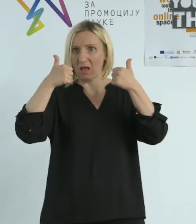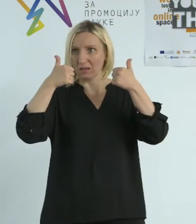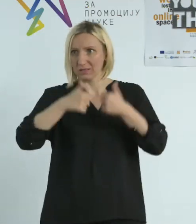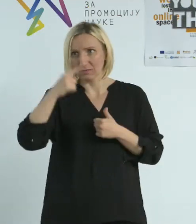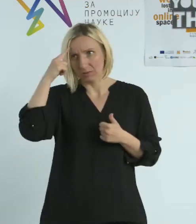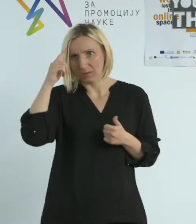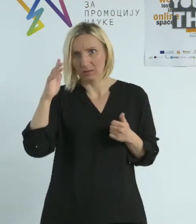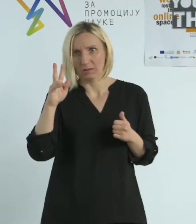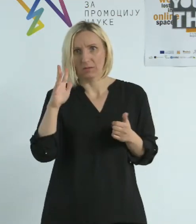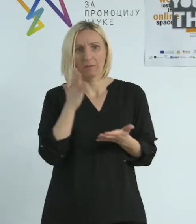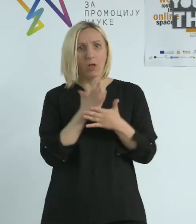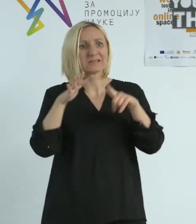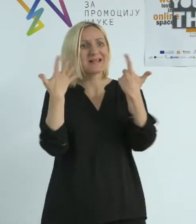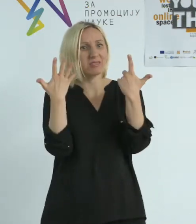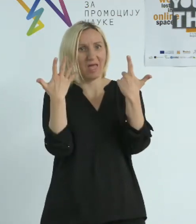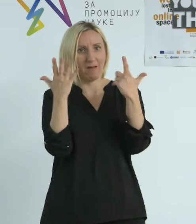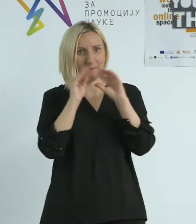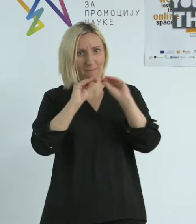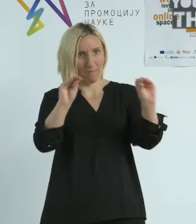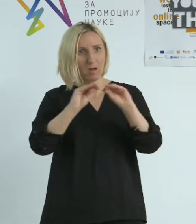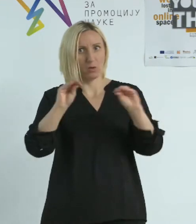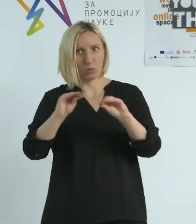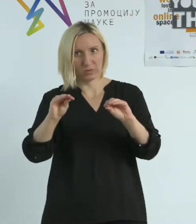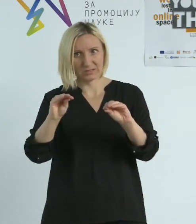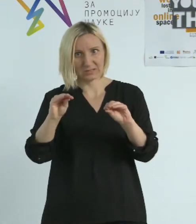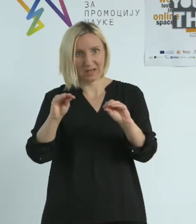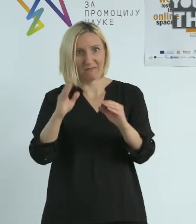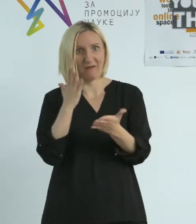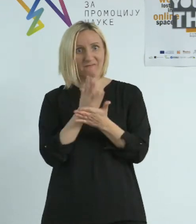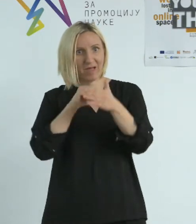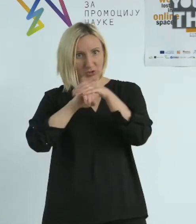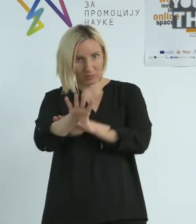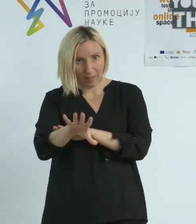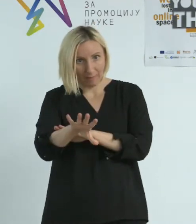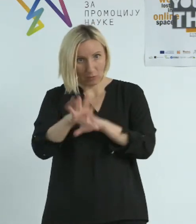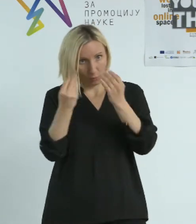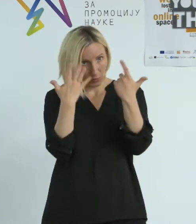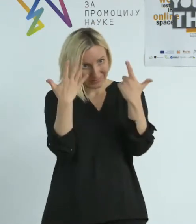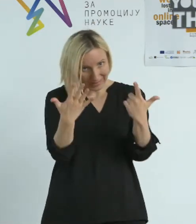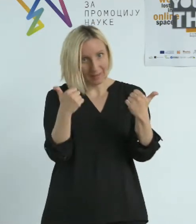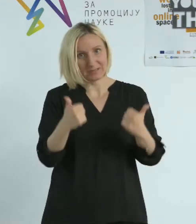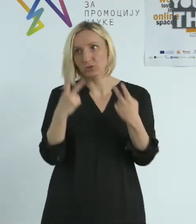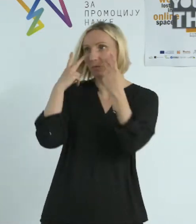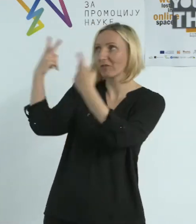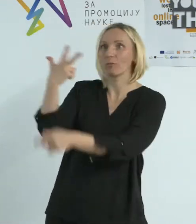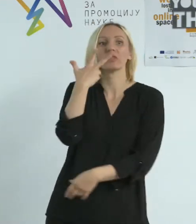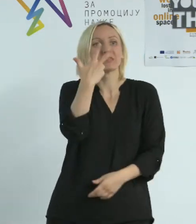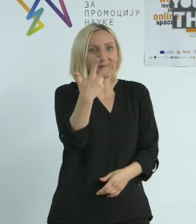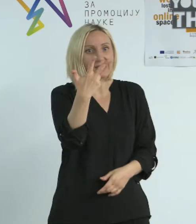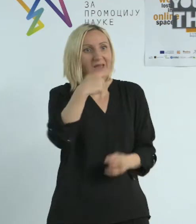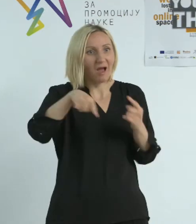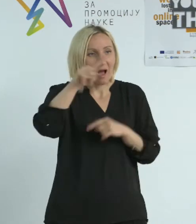7 courses that was implemented. We will see 3 of them, just to have some